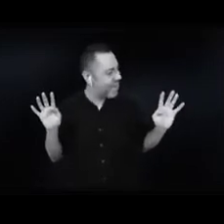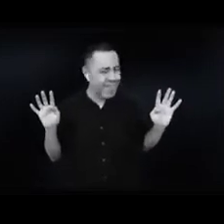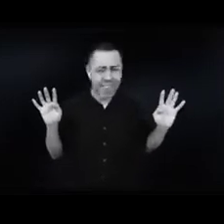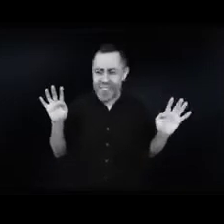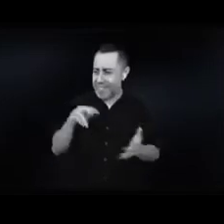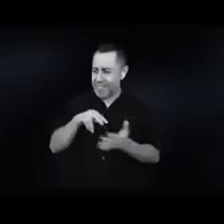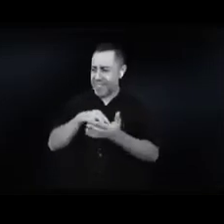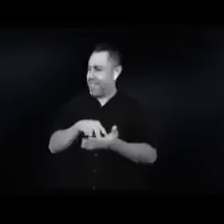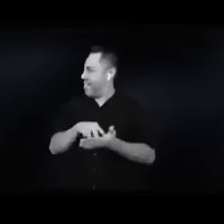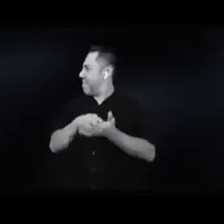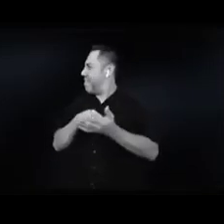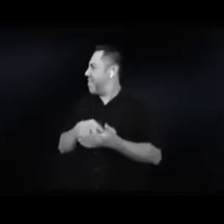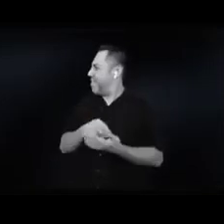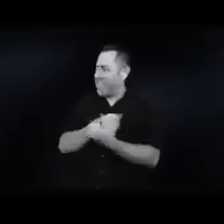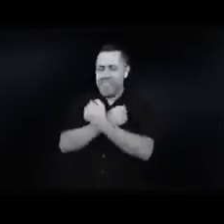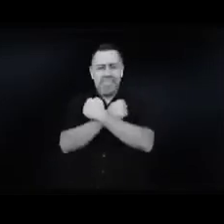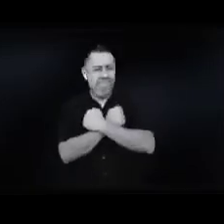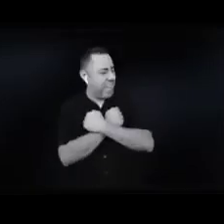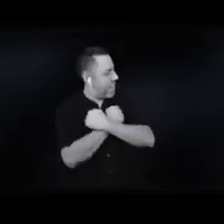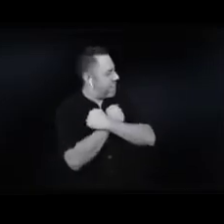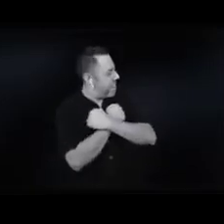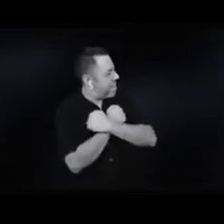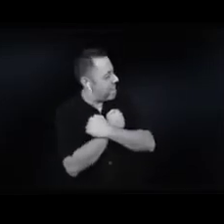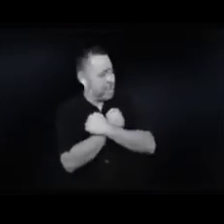out for love, stand in